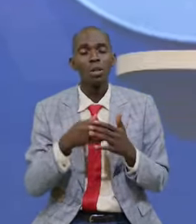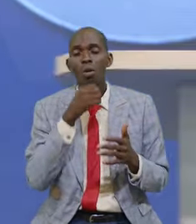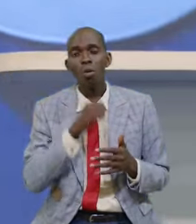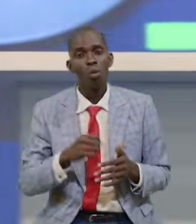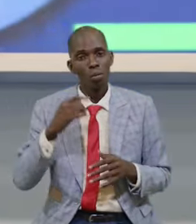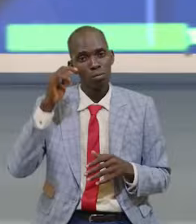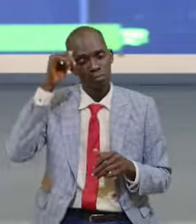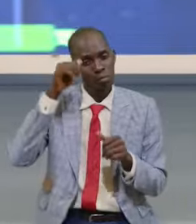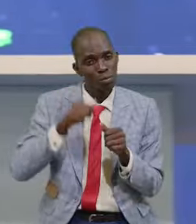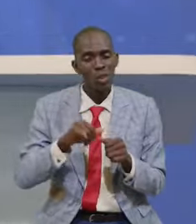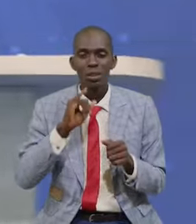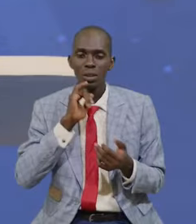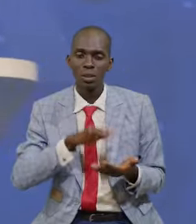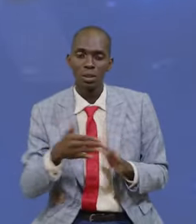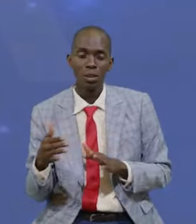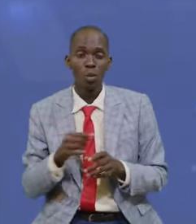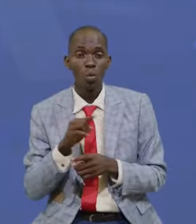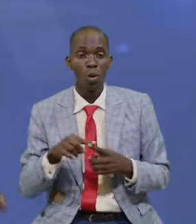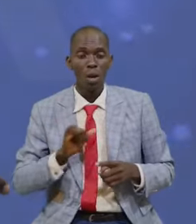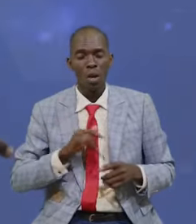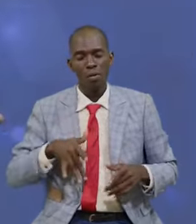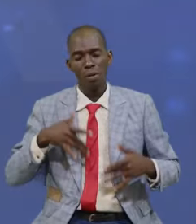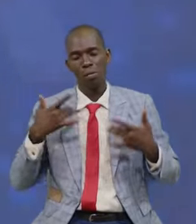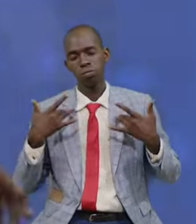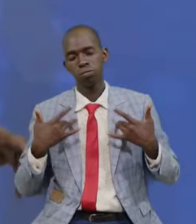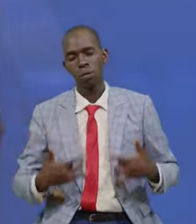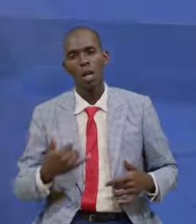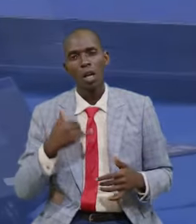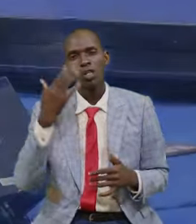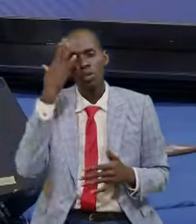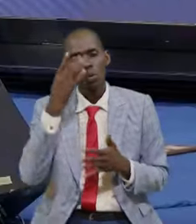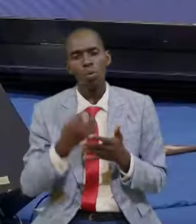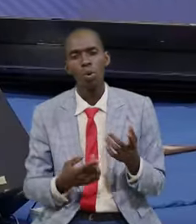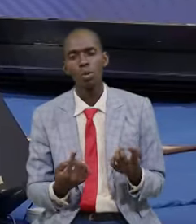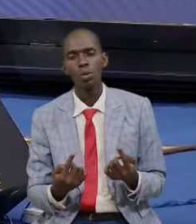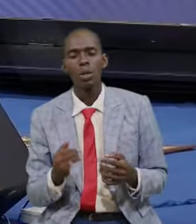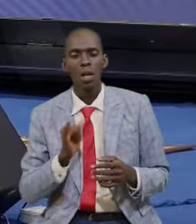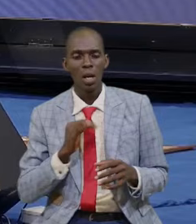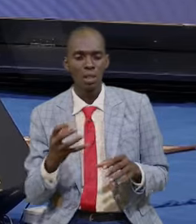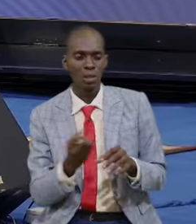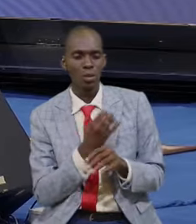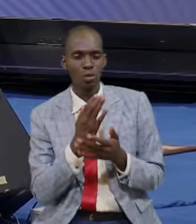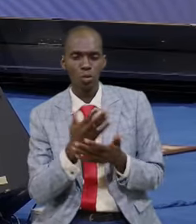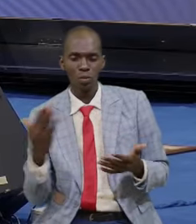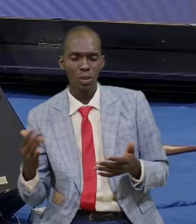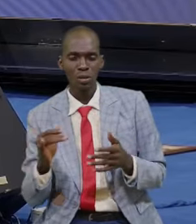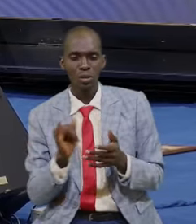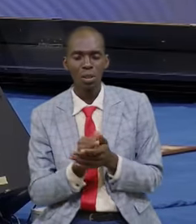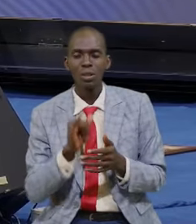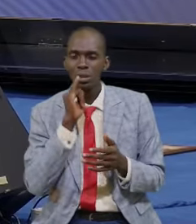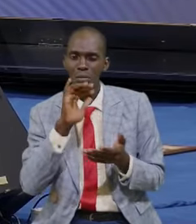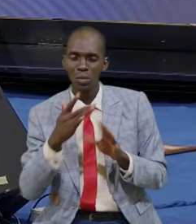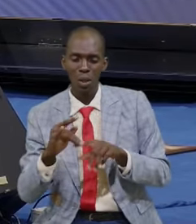I'm down, and I know what I used to do, I take that thing, they roll up with paper, put it in